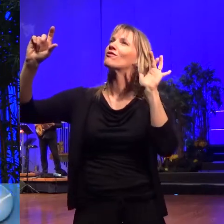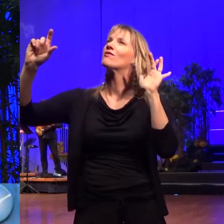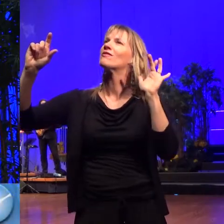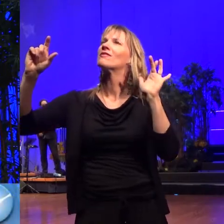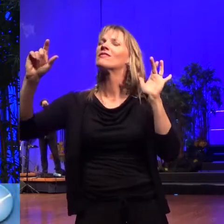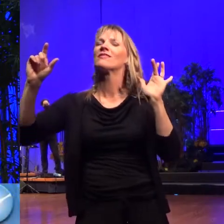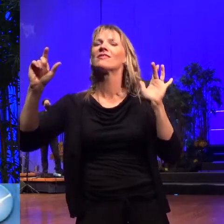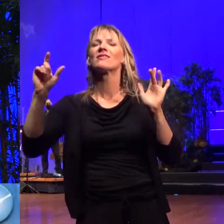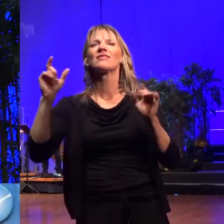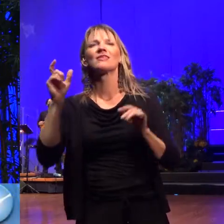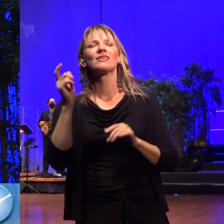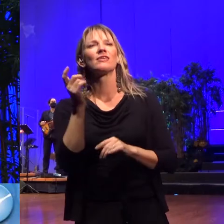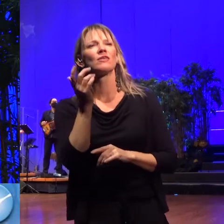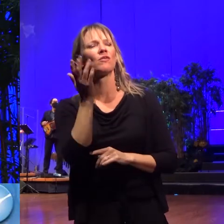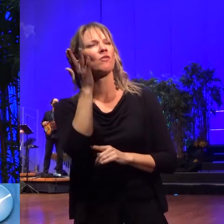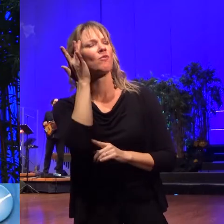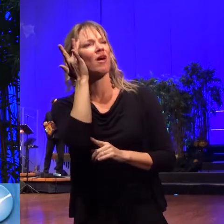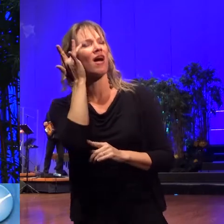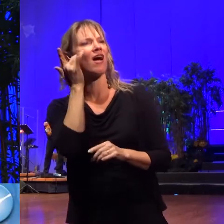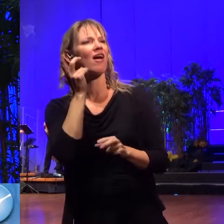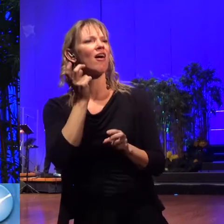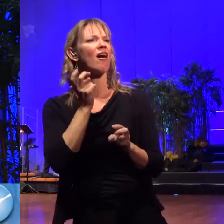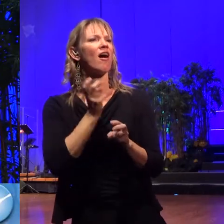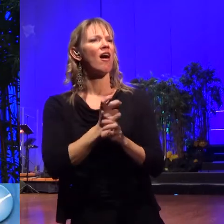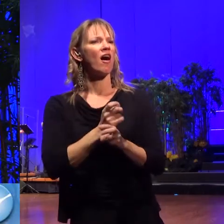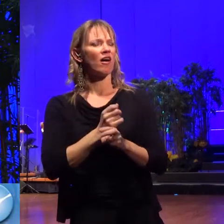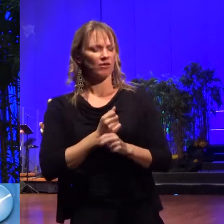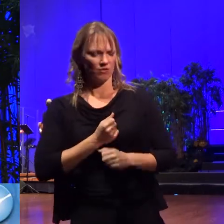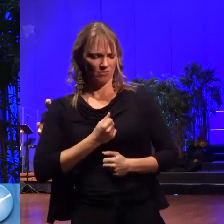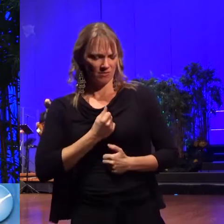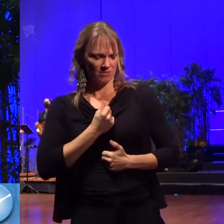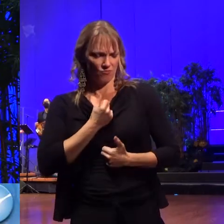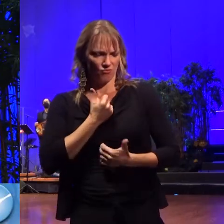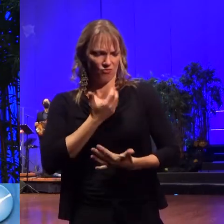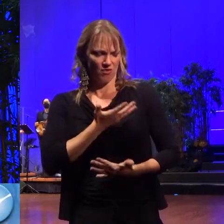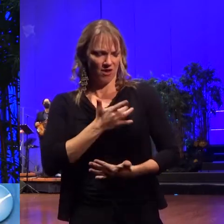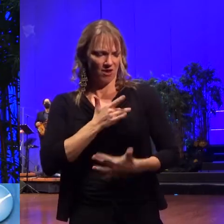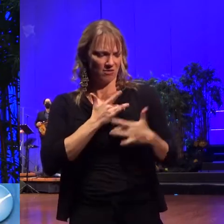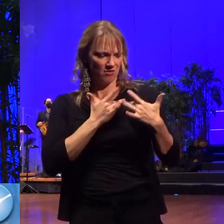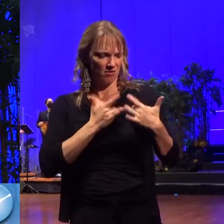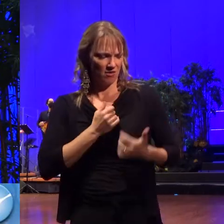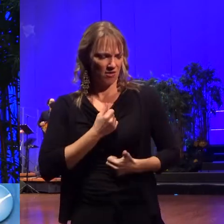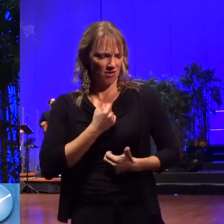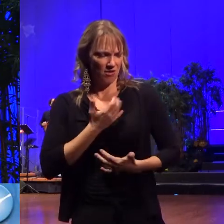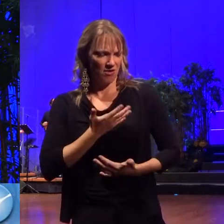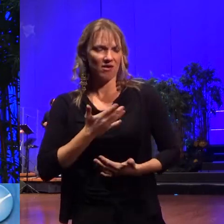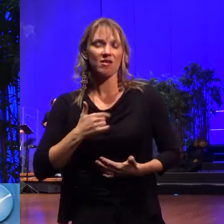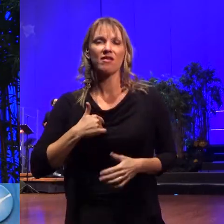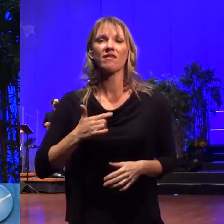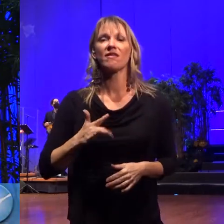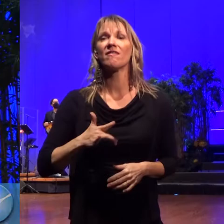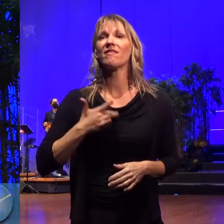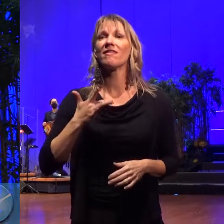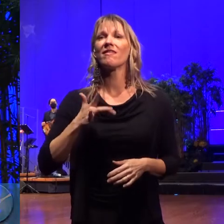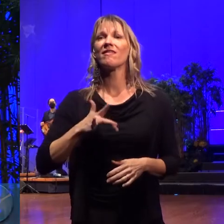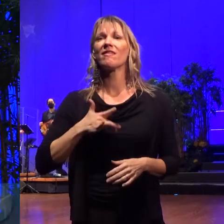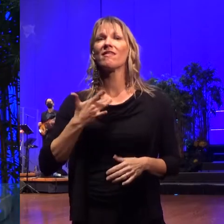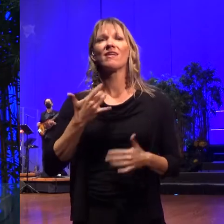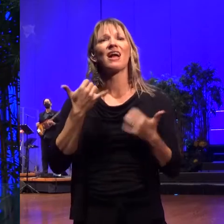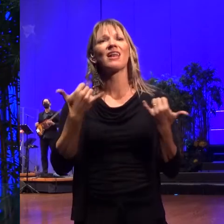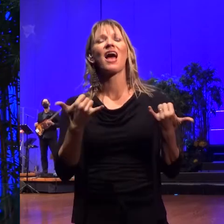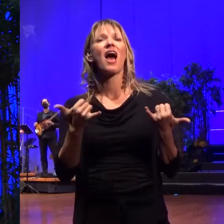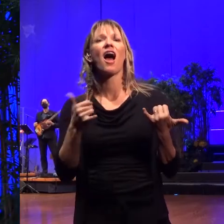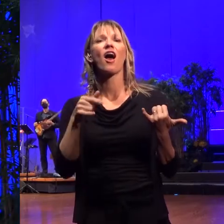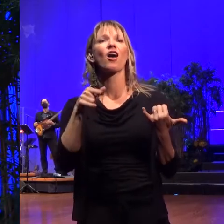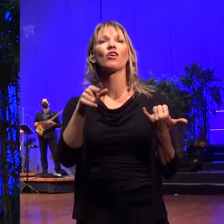so hard to say the things right in my heart, the way I feel? Now you're so